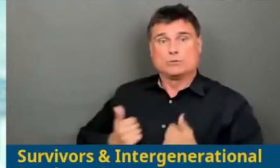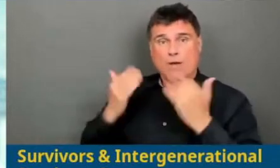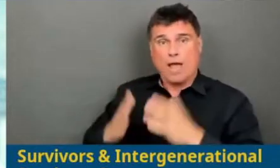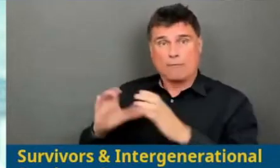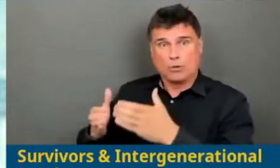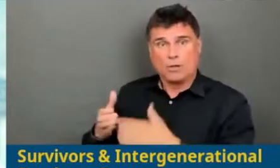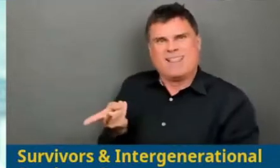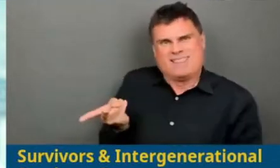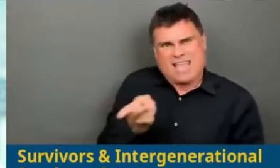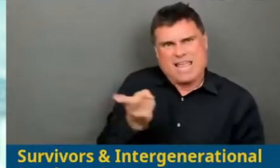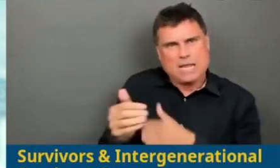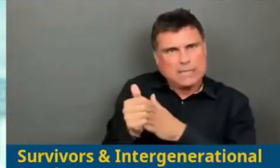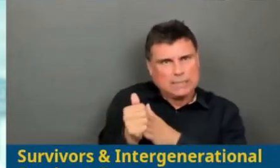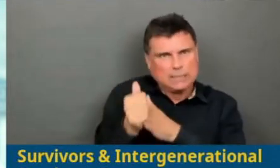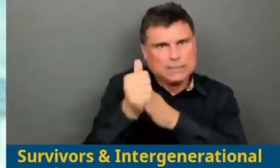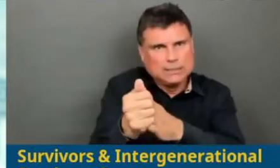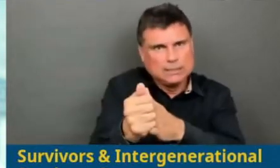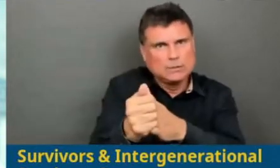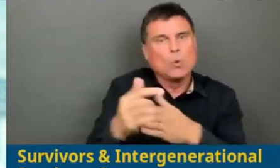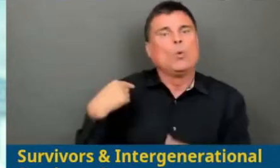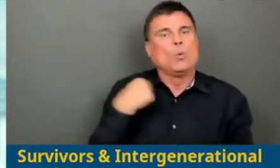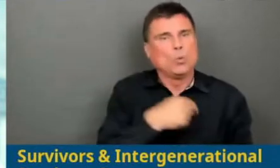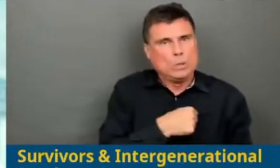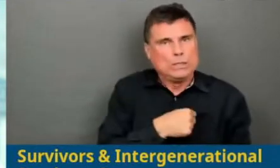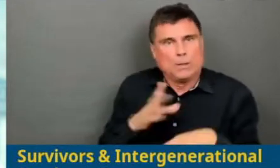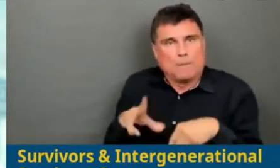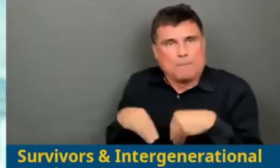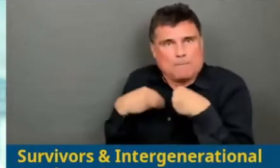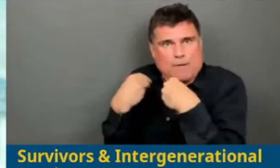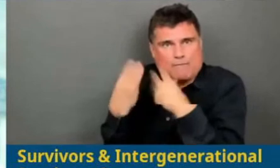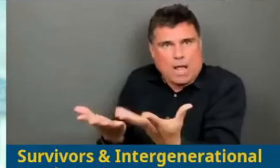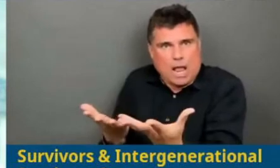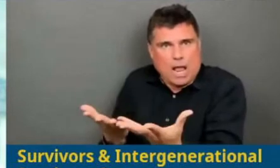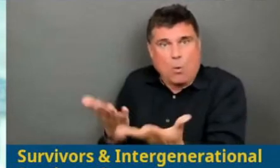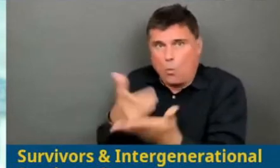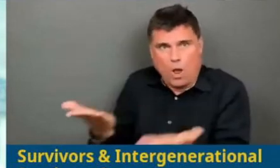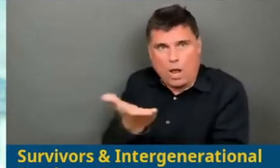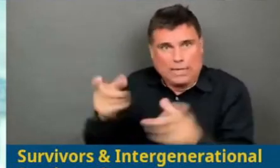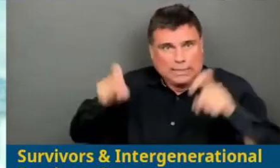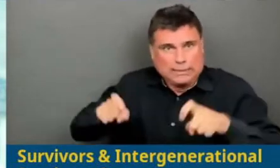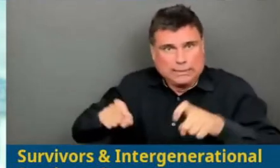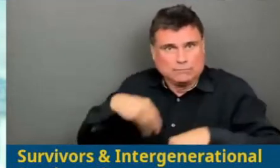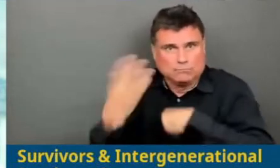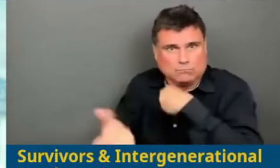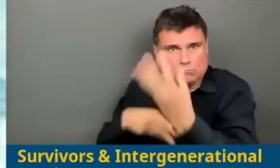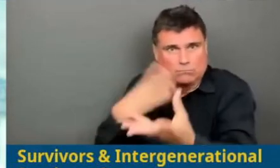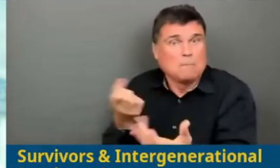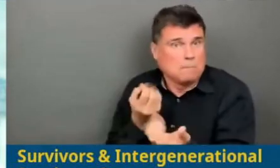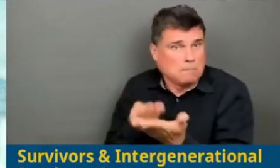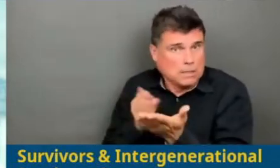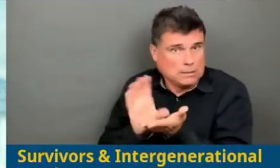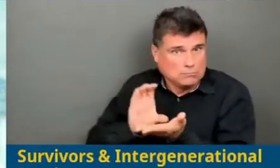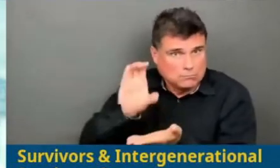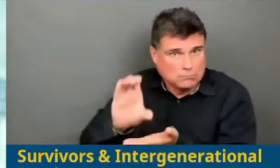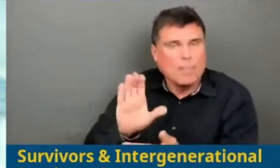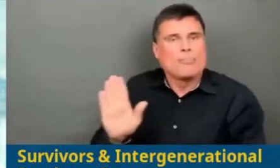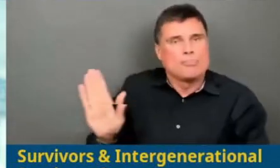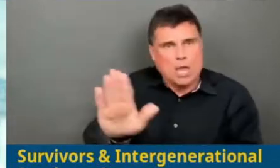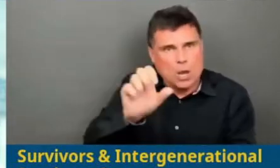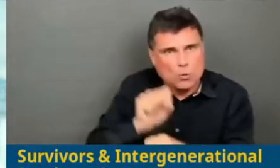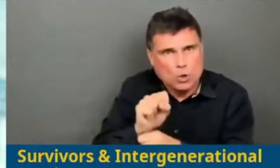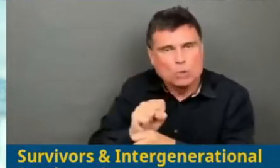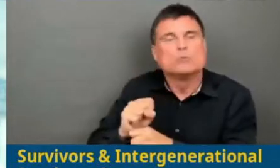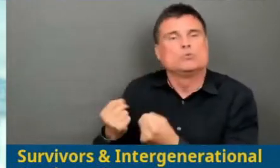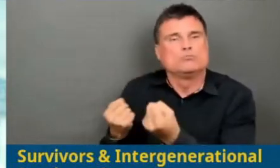to the resources they require to do the work that is needed to be done and successfully done. Indigenous communities throughout